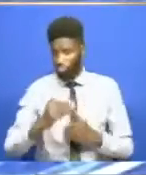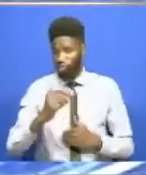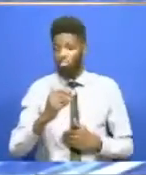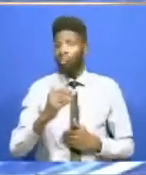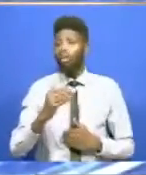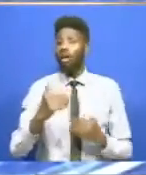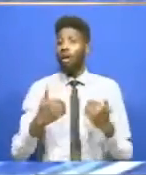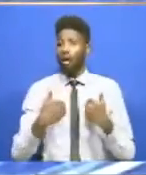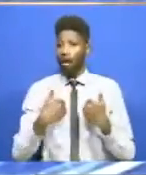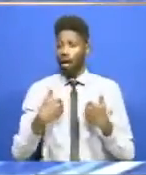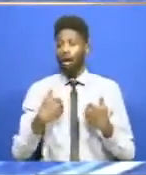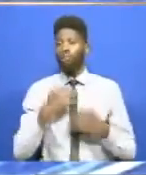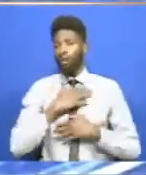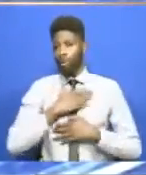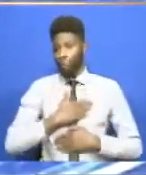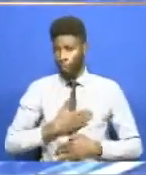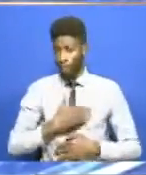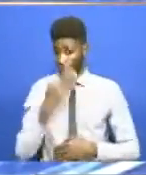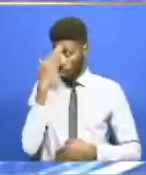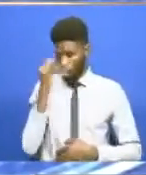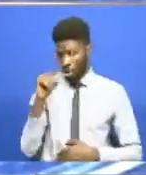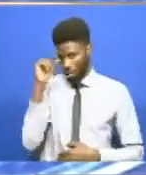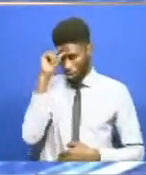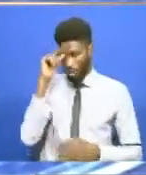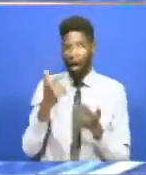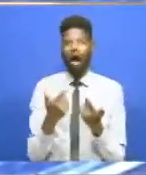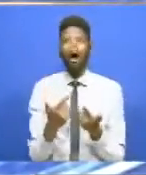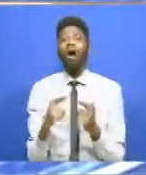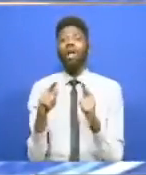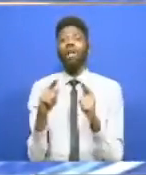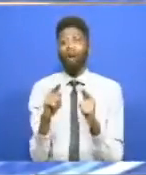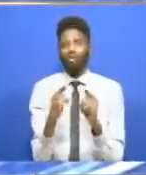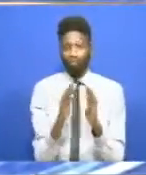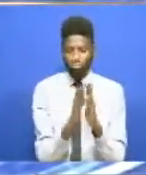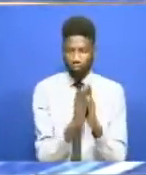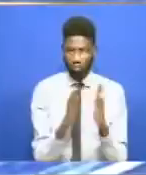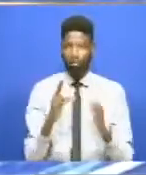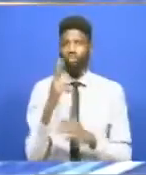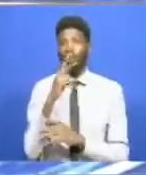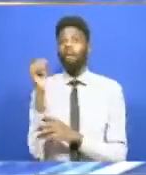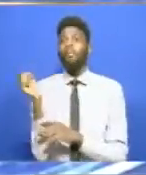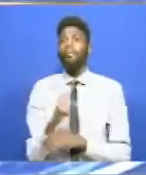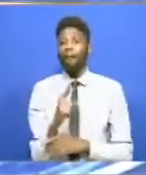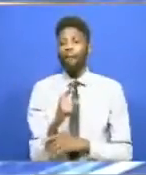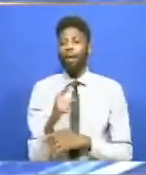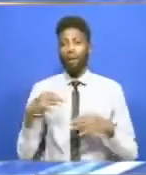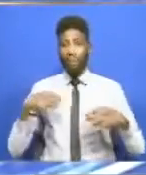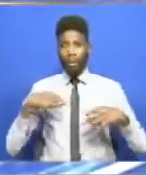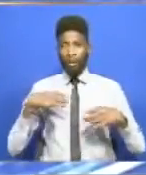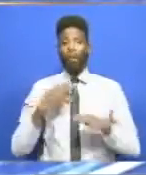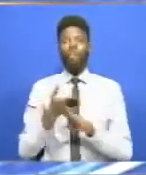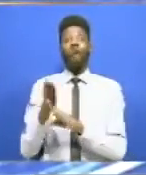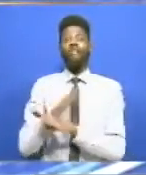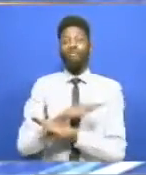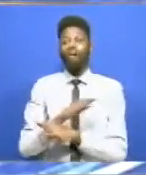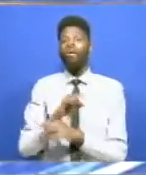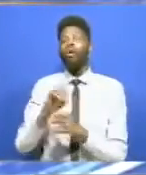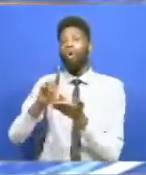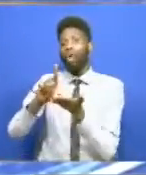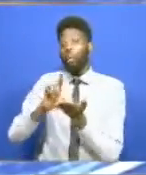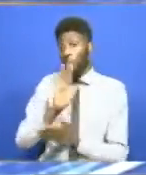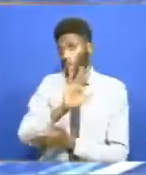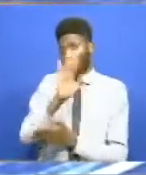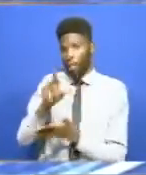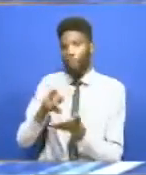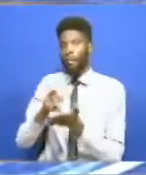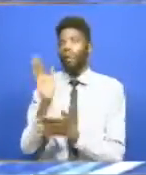are staring at a brighter future after the government allowed them 2 months grace period before they could start repaying their loans. The move is meant to cushion